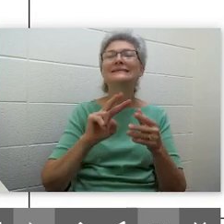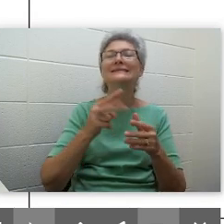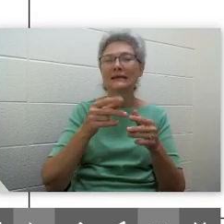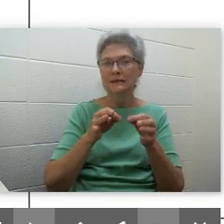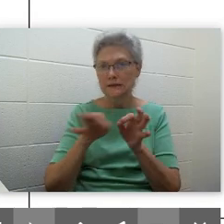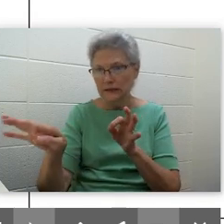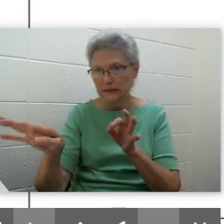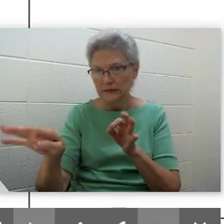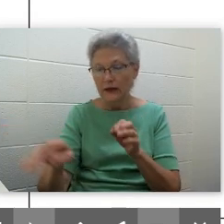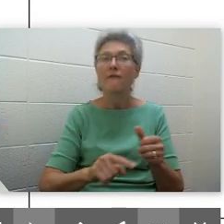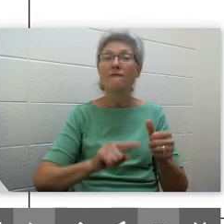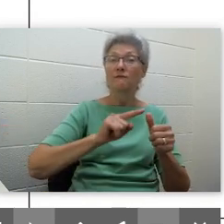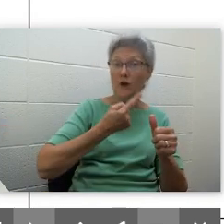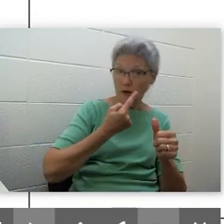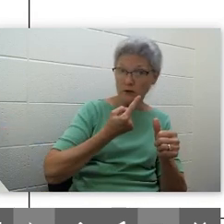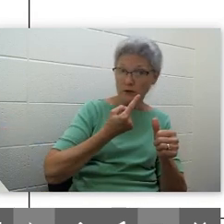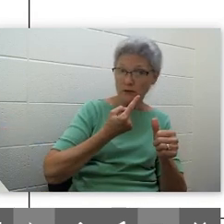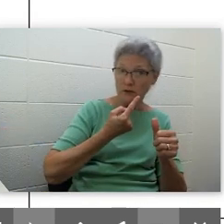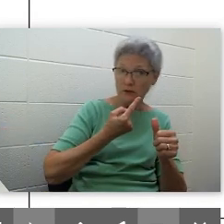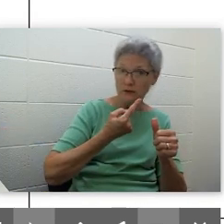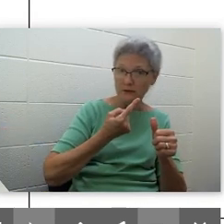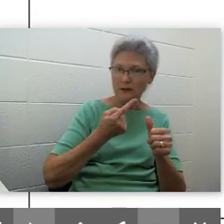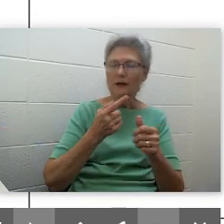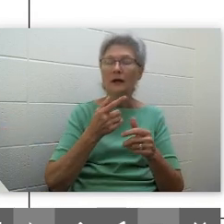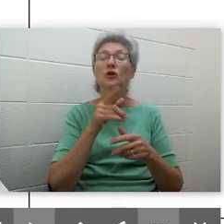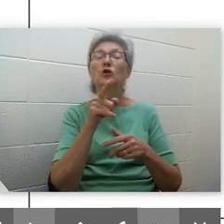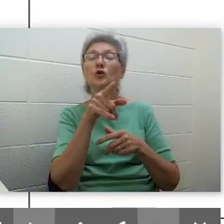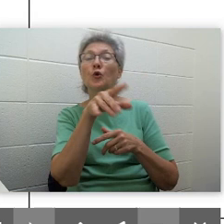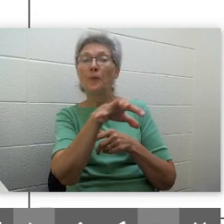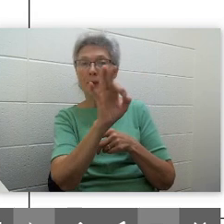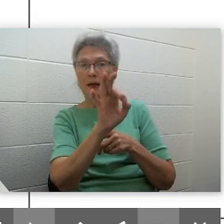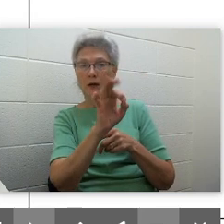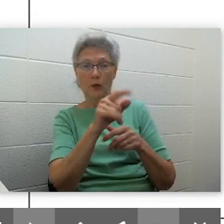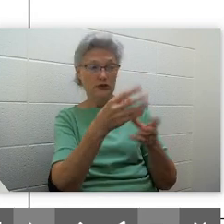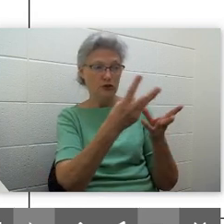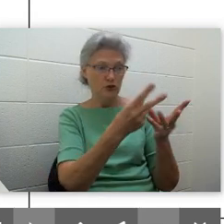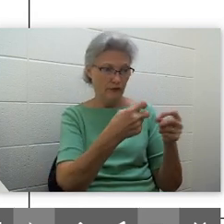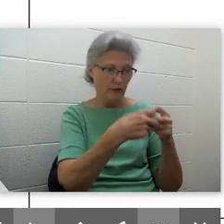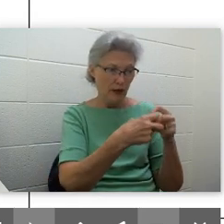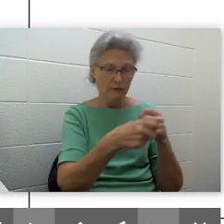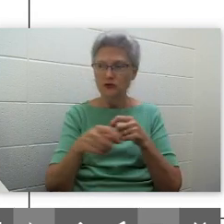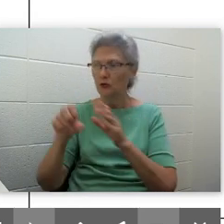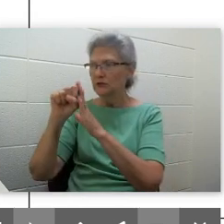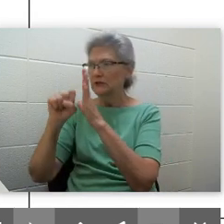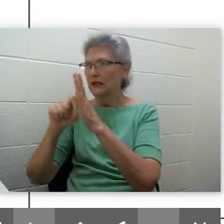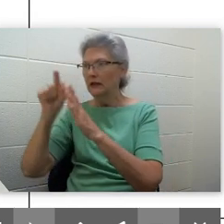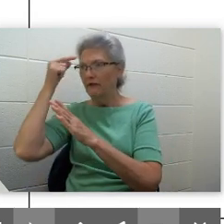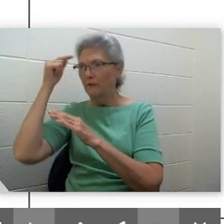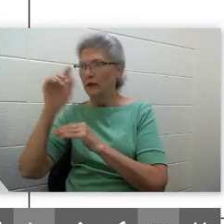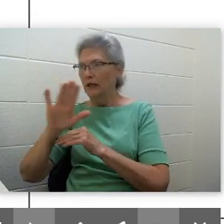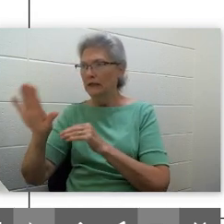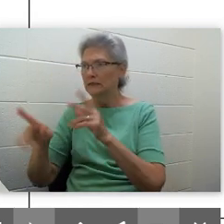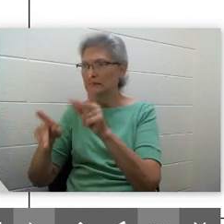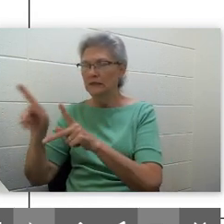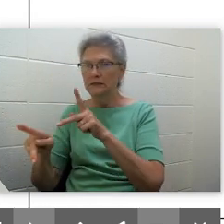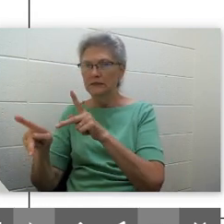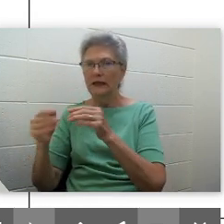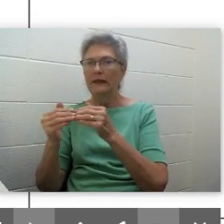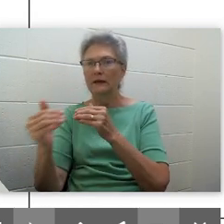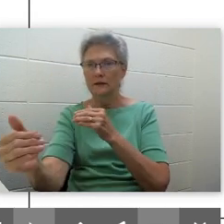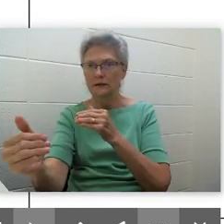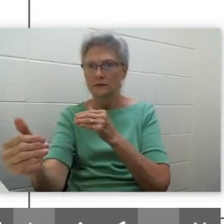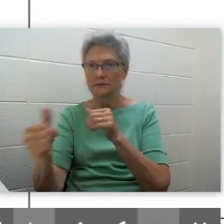sentence. First, you're going to want to choose one, either solving problems or state government and its citizens, and go from